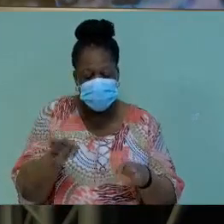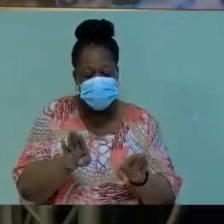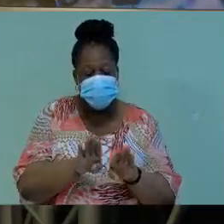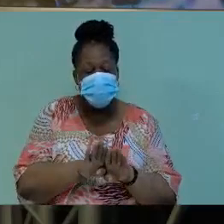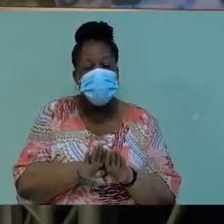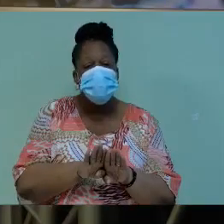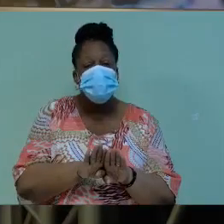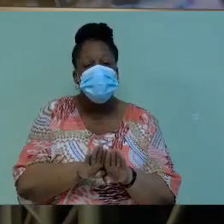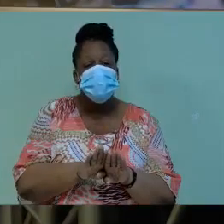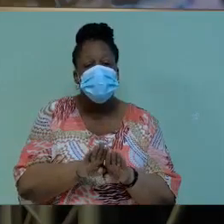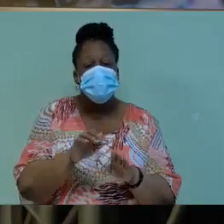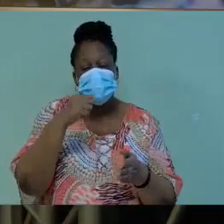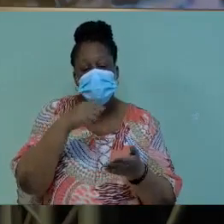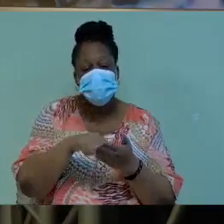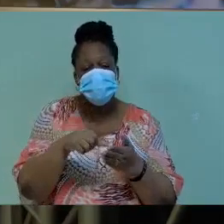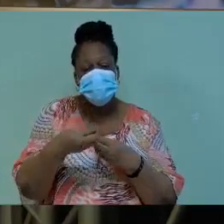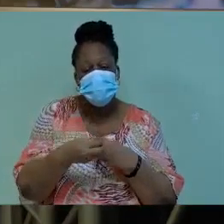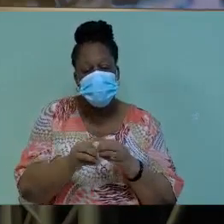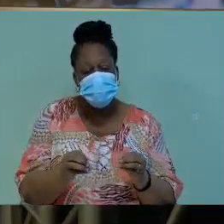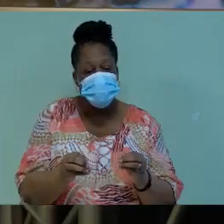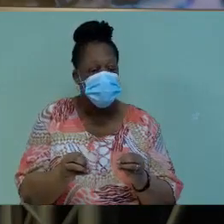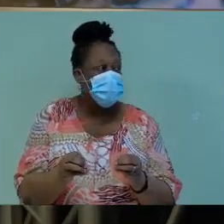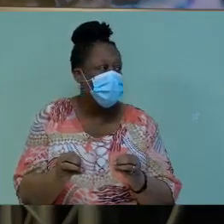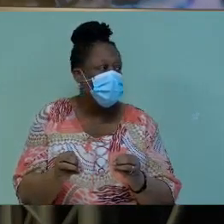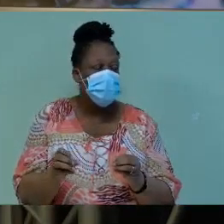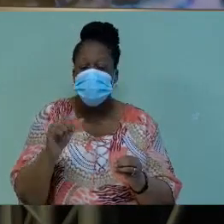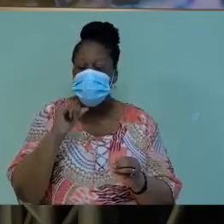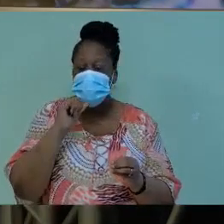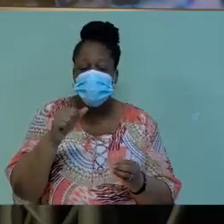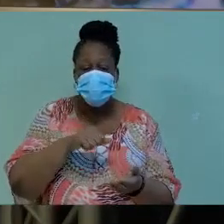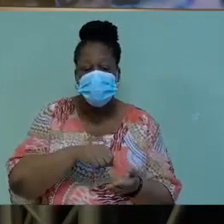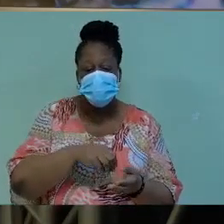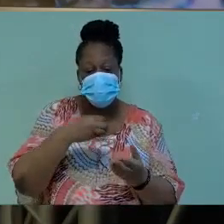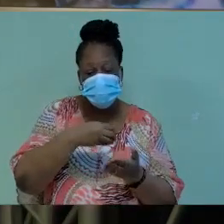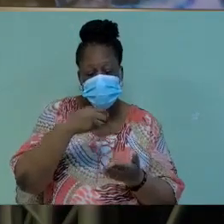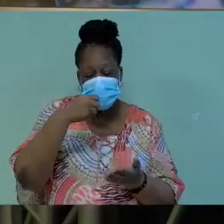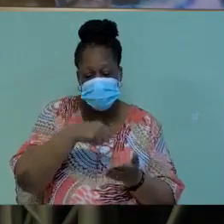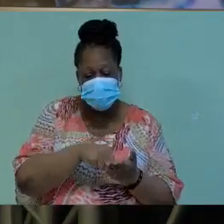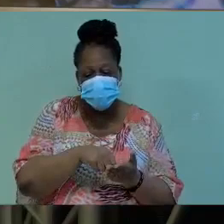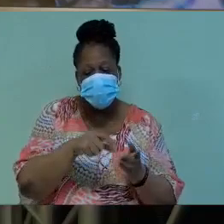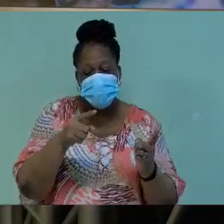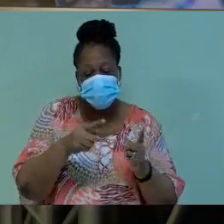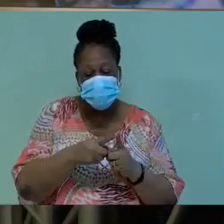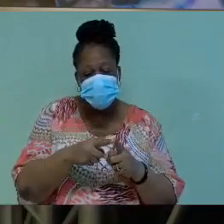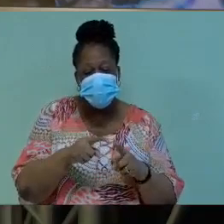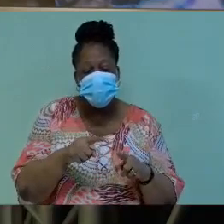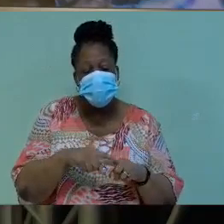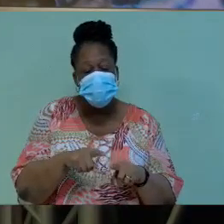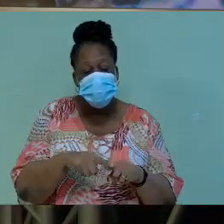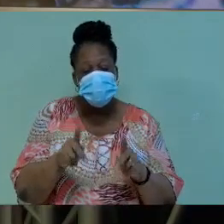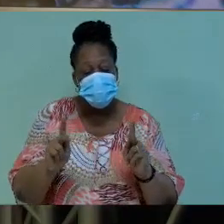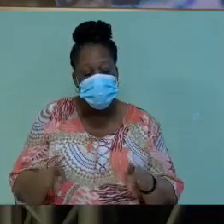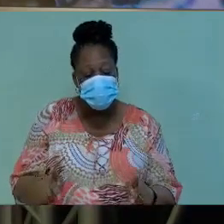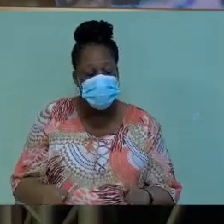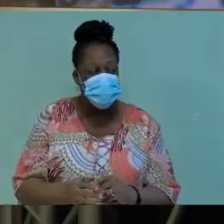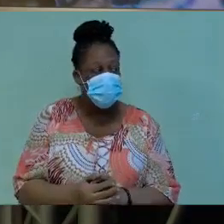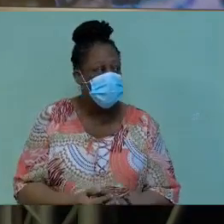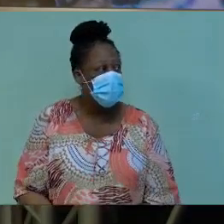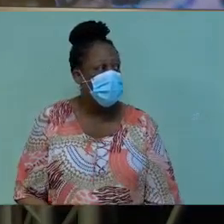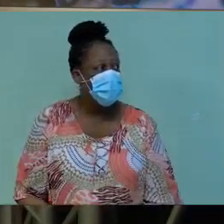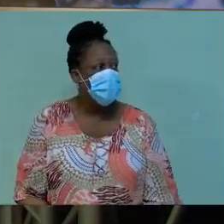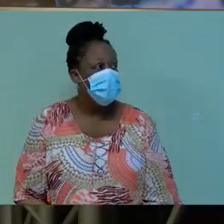of the COVID crisis, we took the decision not to post the allotment letters to our T-bills holders.